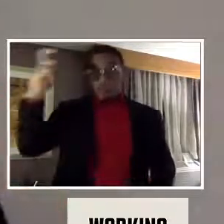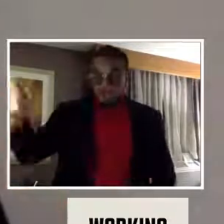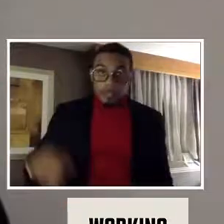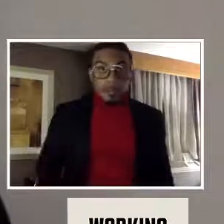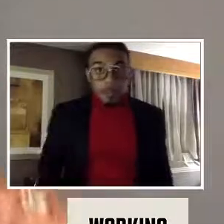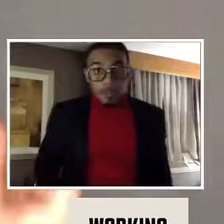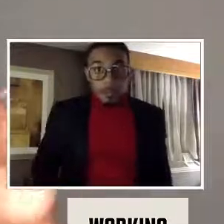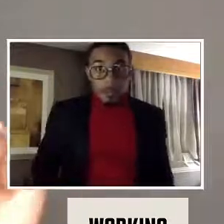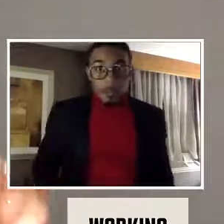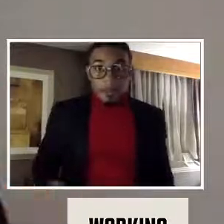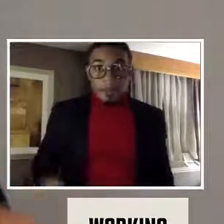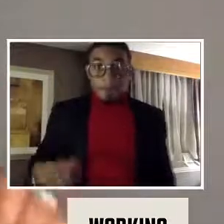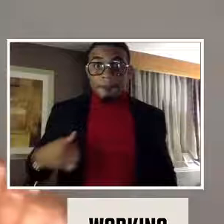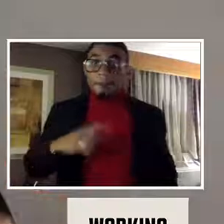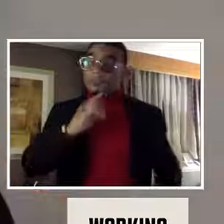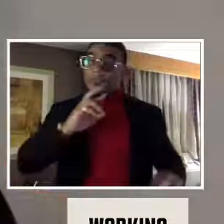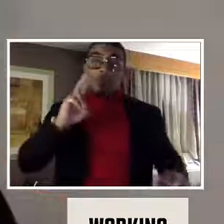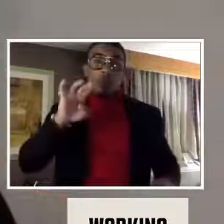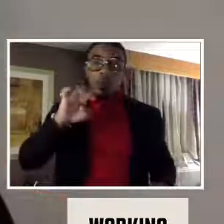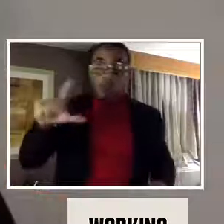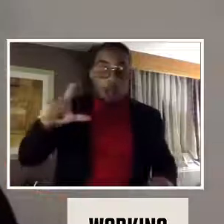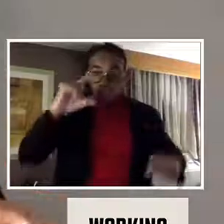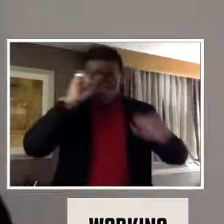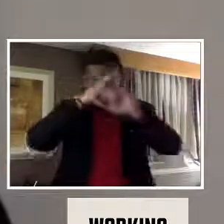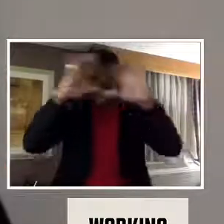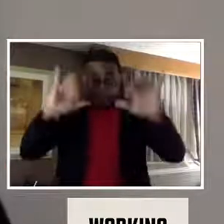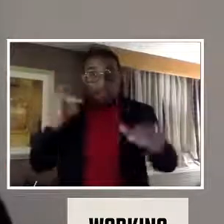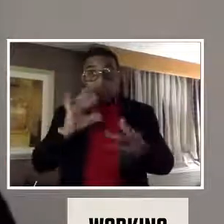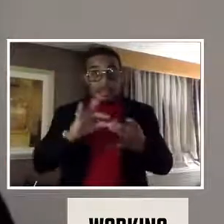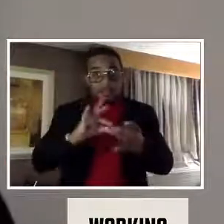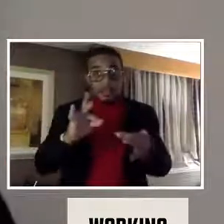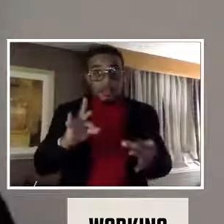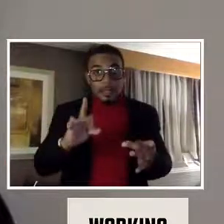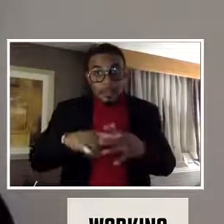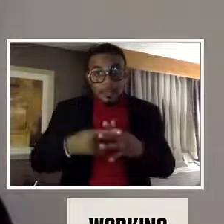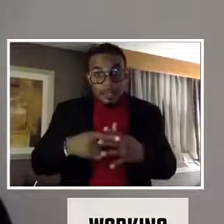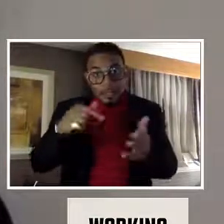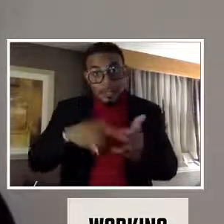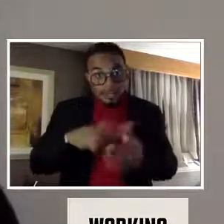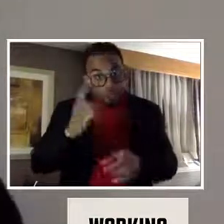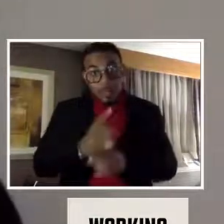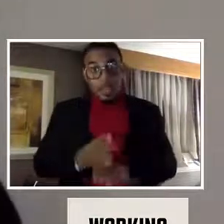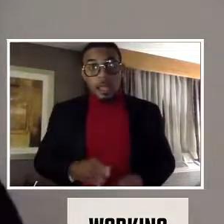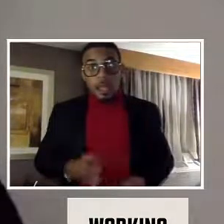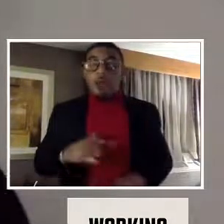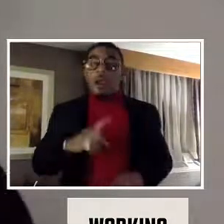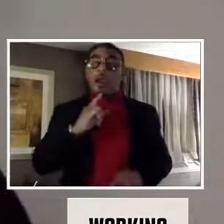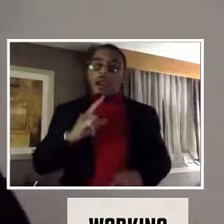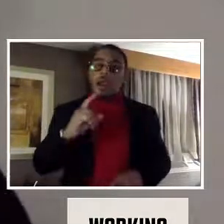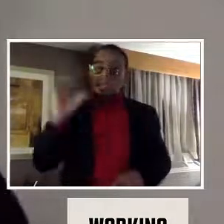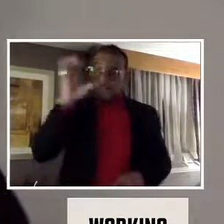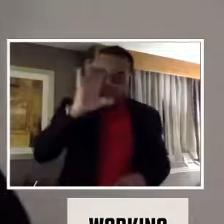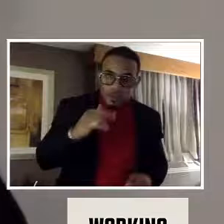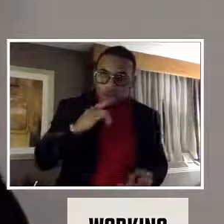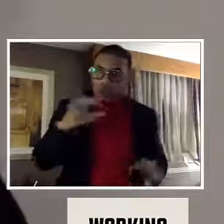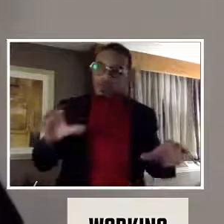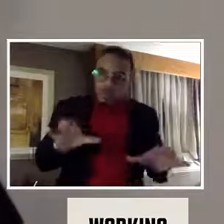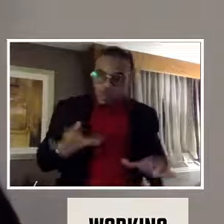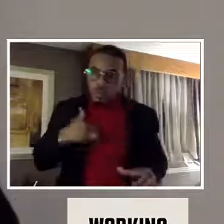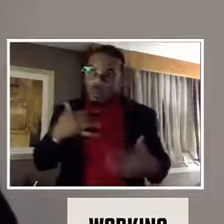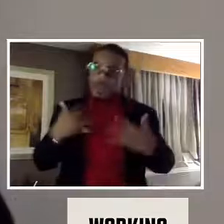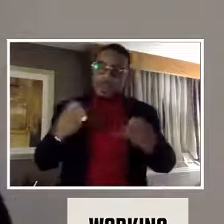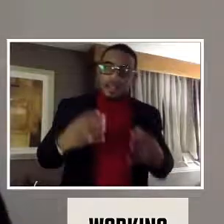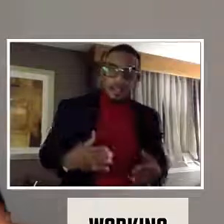dream. We are radical dreamers. But like I said at the beginning of this, right? We are seekers, we are doers, and we